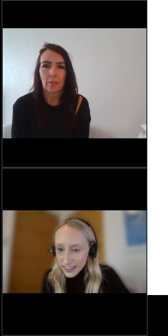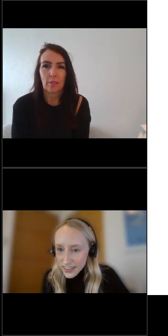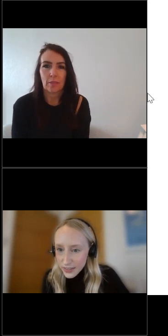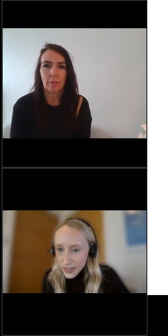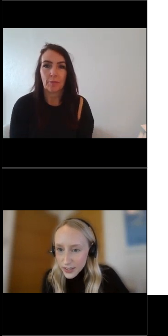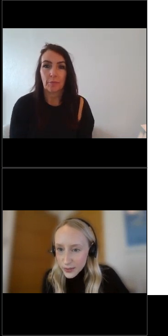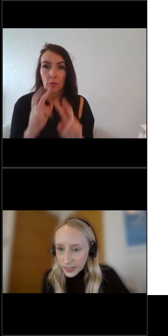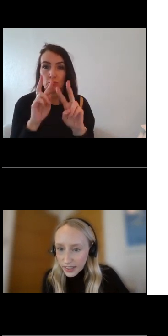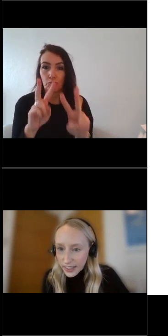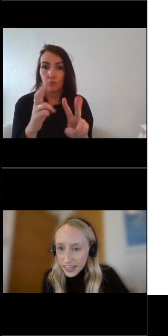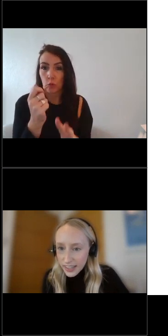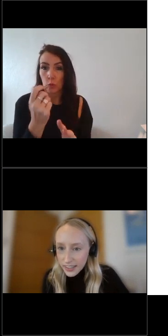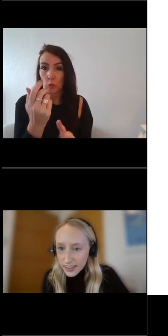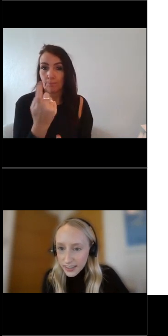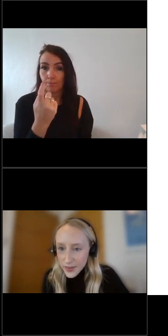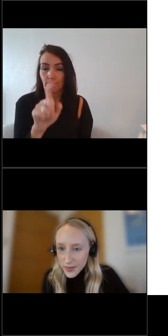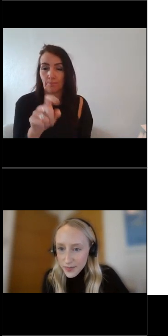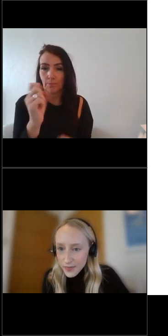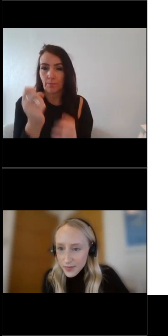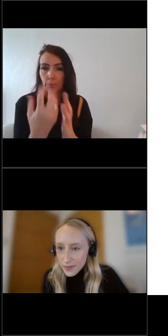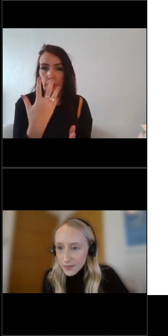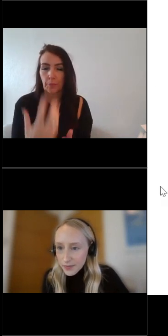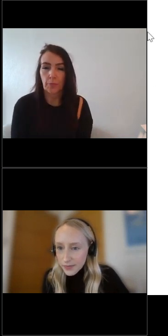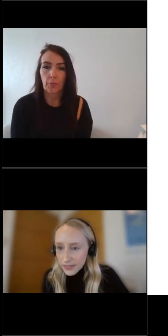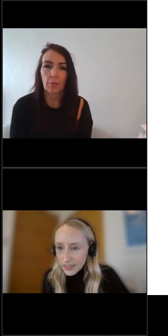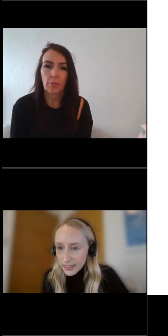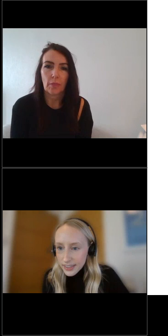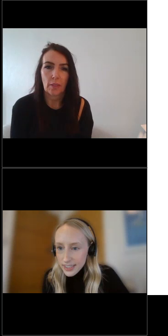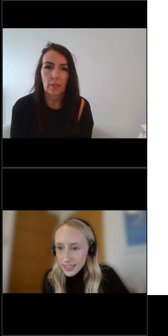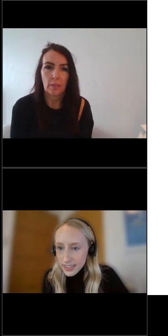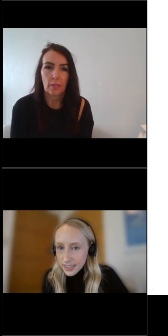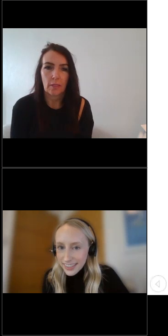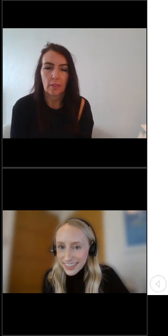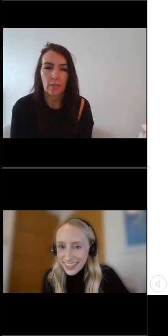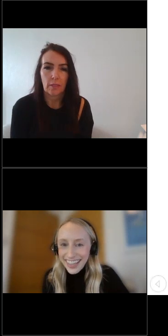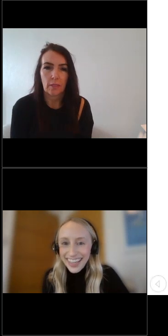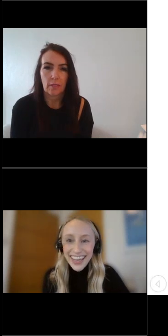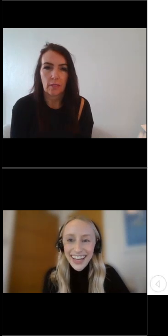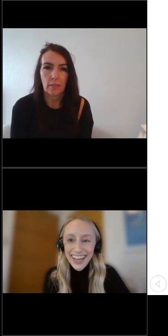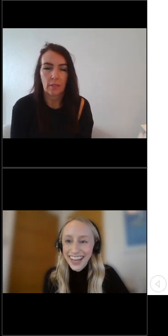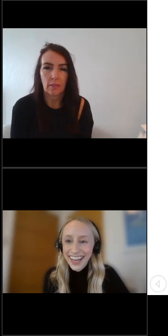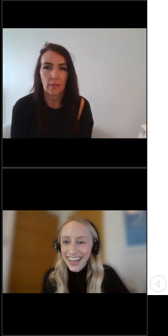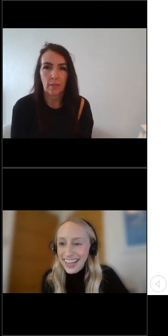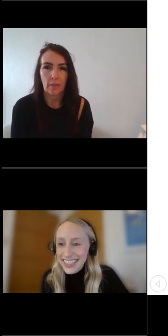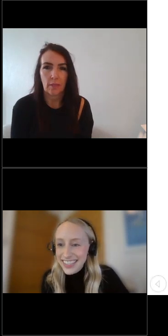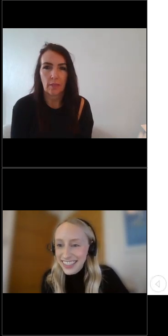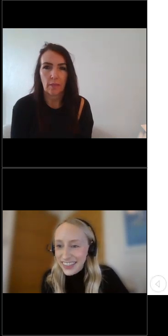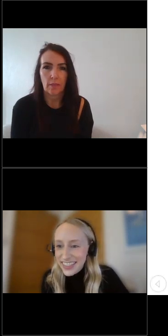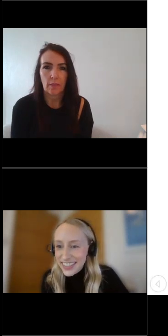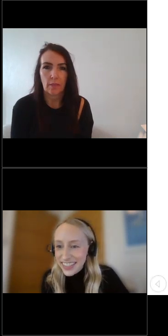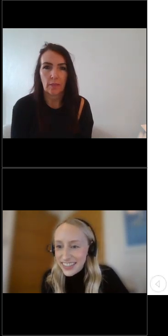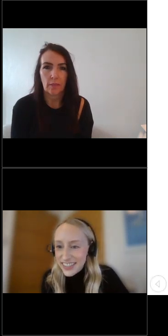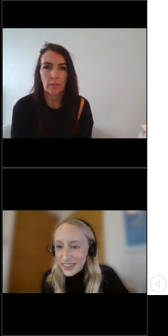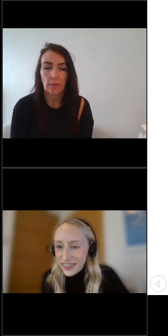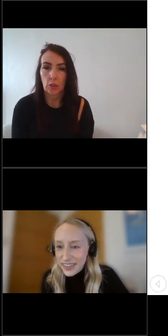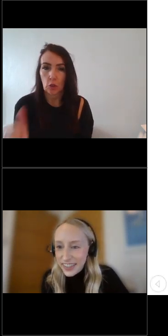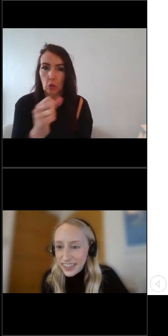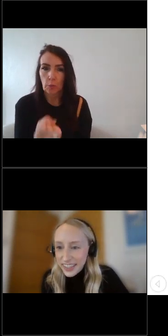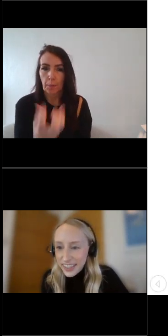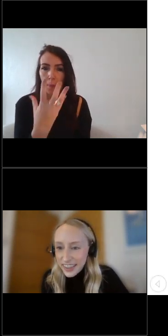that on your screen shortly. Oh, I'm trying to... It should launch here,